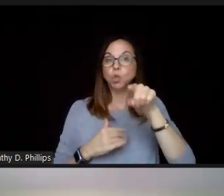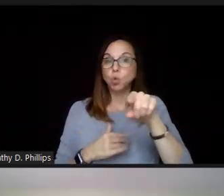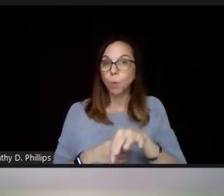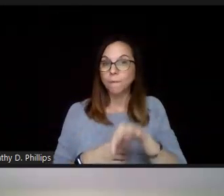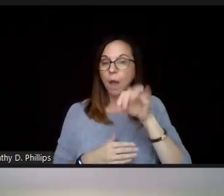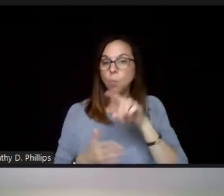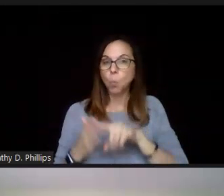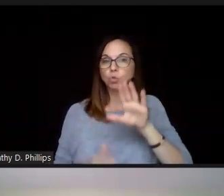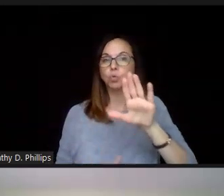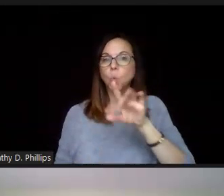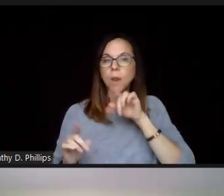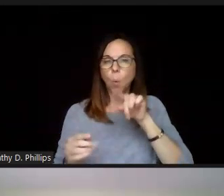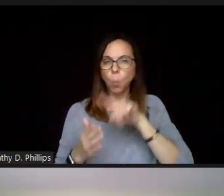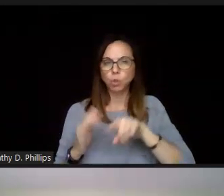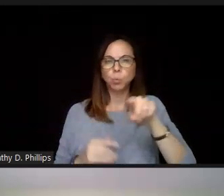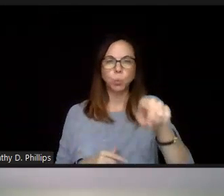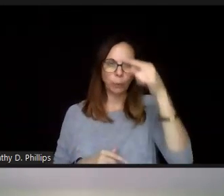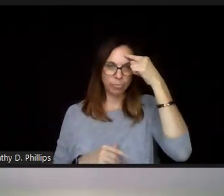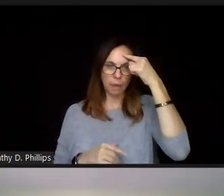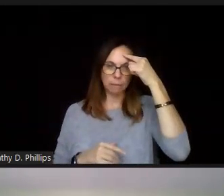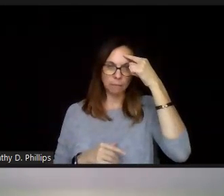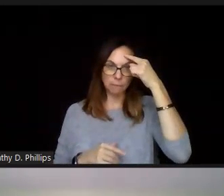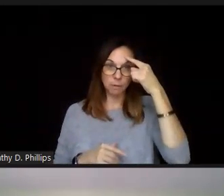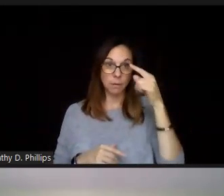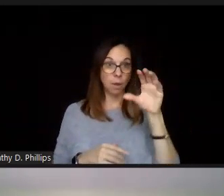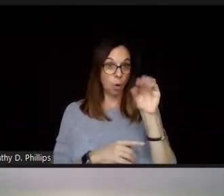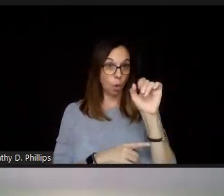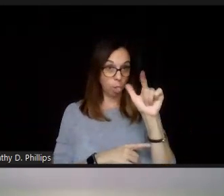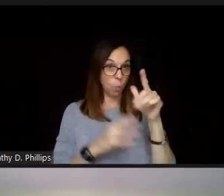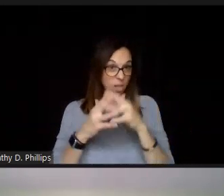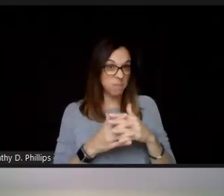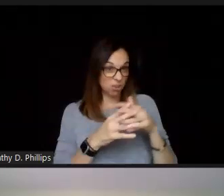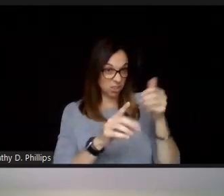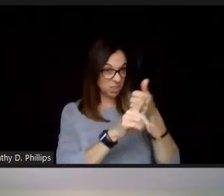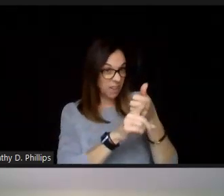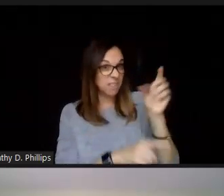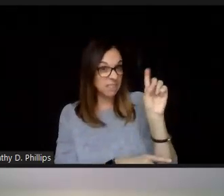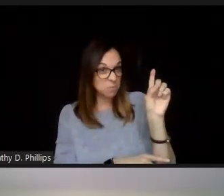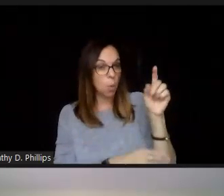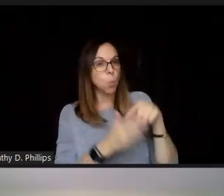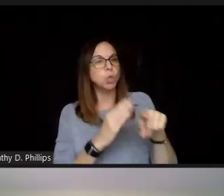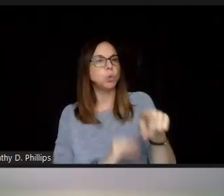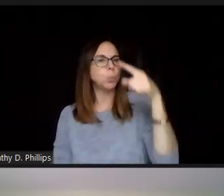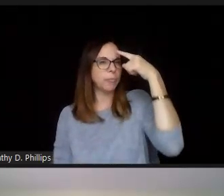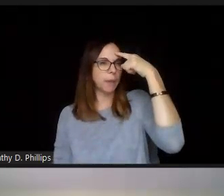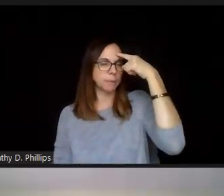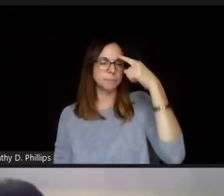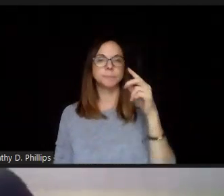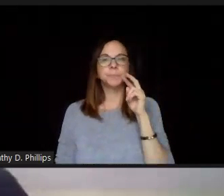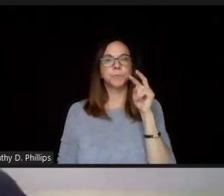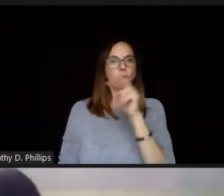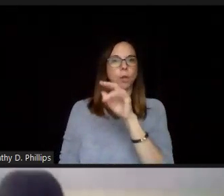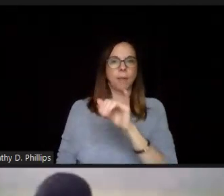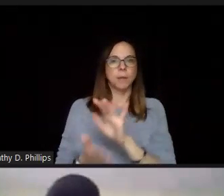your answer? What do you think? How democratic was colonial America? So let's take a look at those